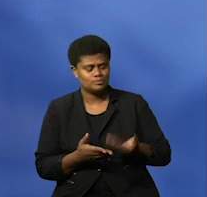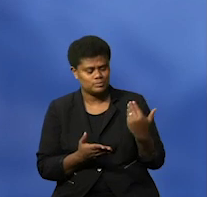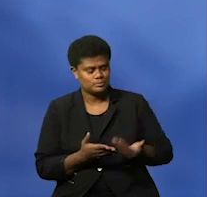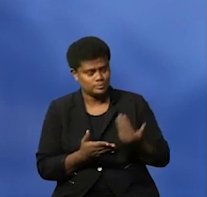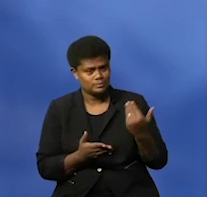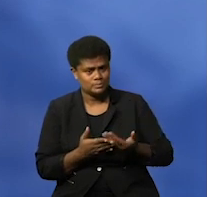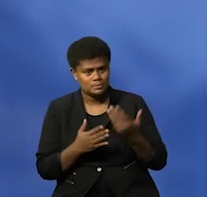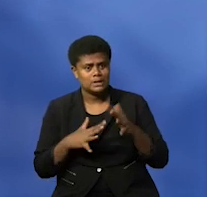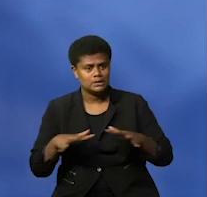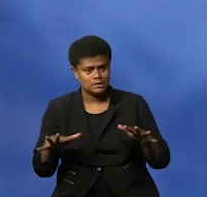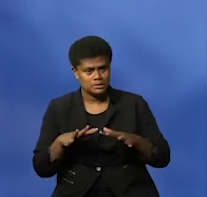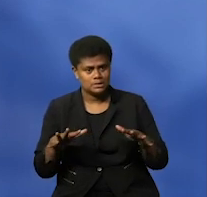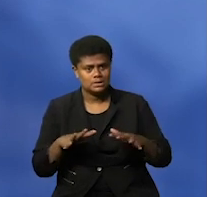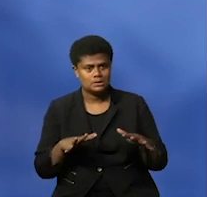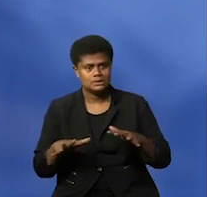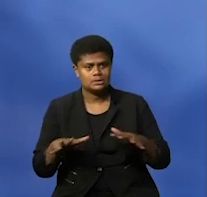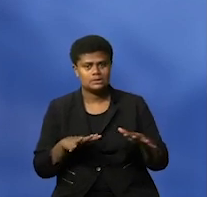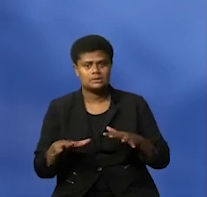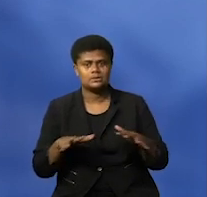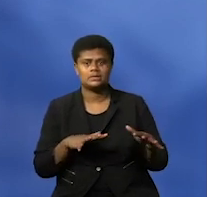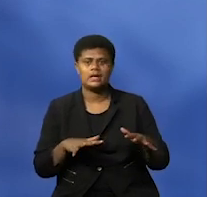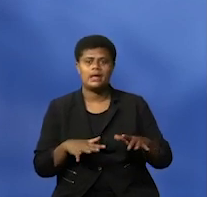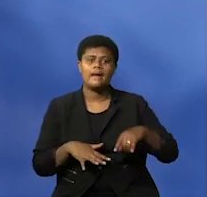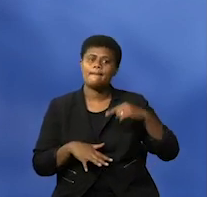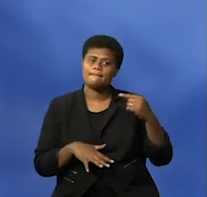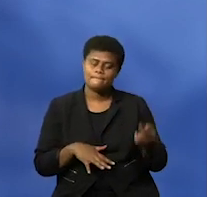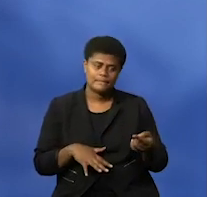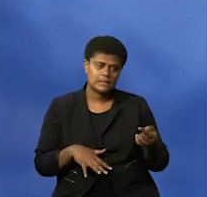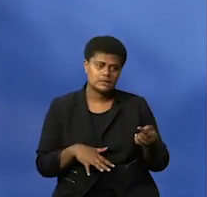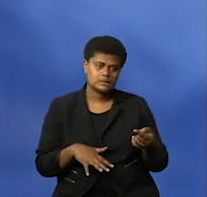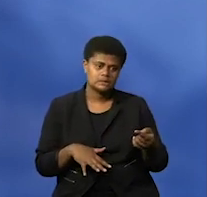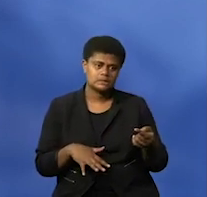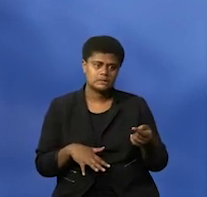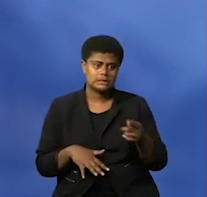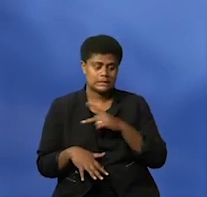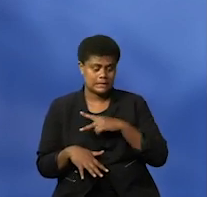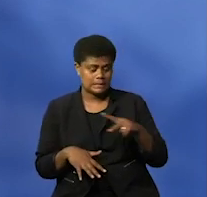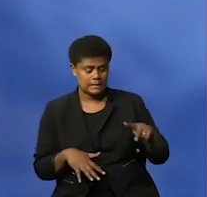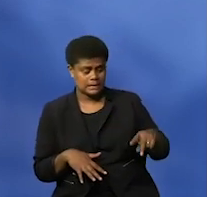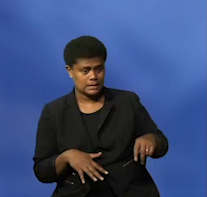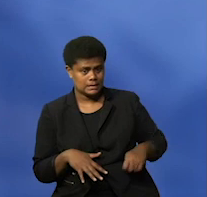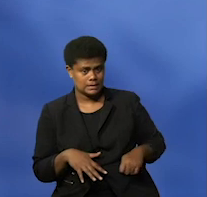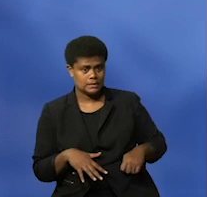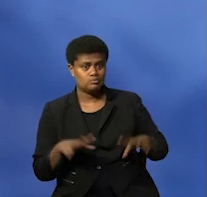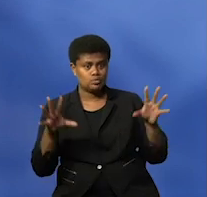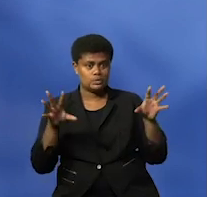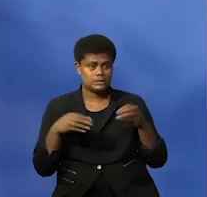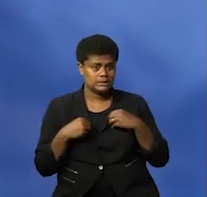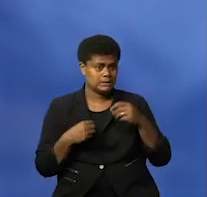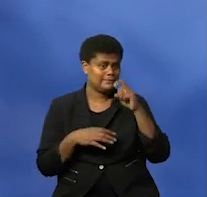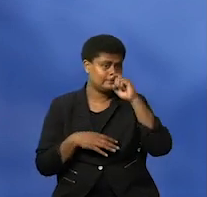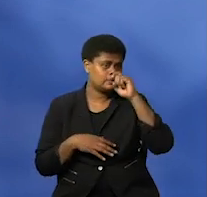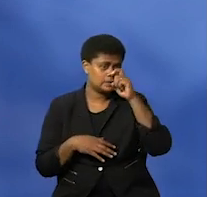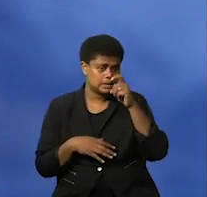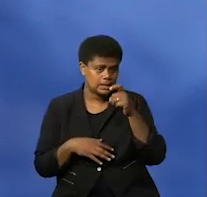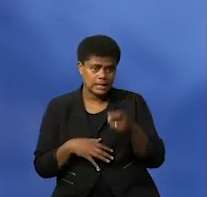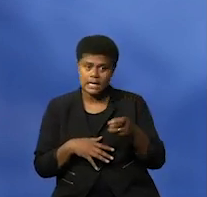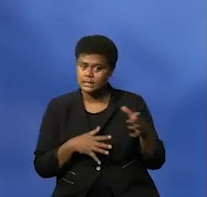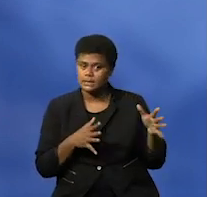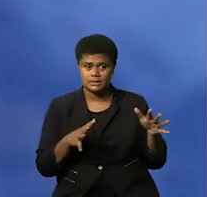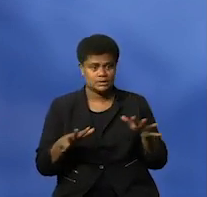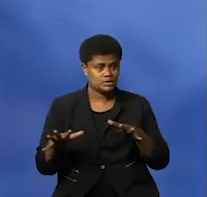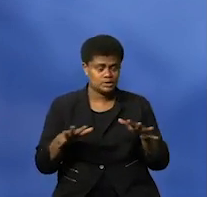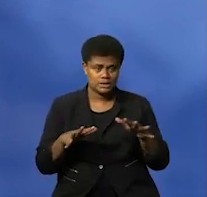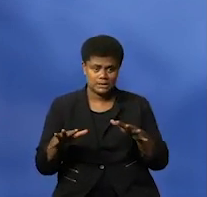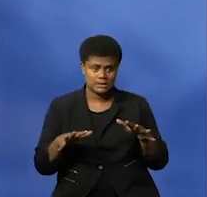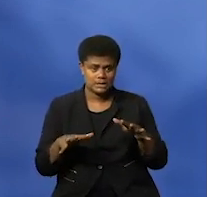may remain. Therefore, since we are receiving a kingdom which cannot be shaken, let us have grace by which we may serve